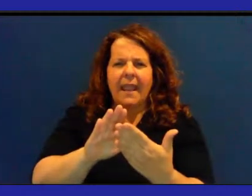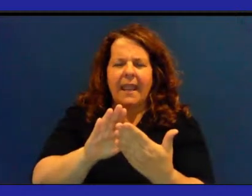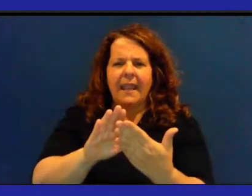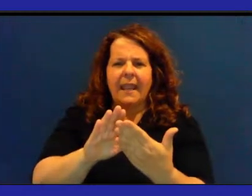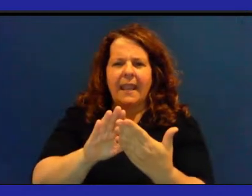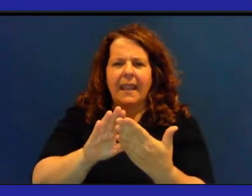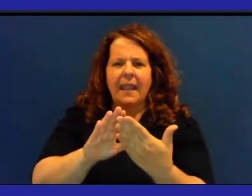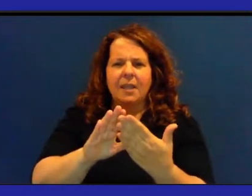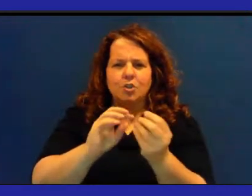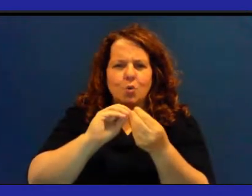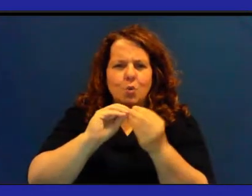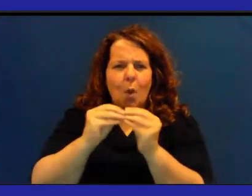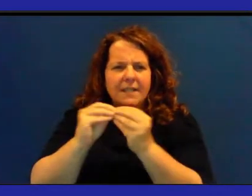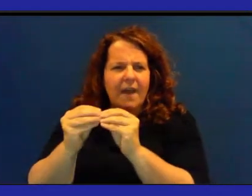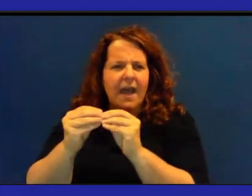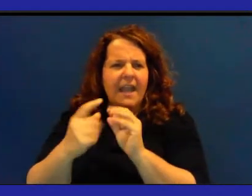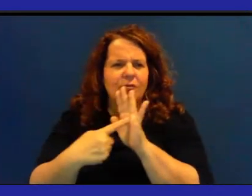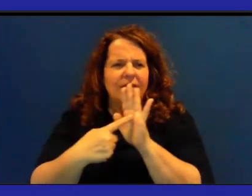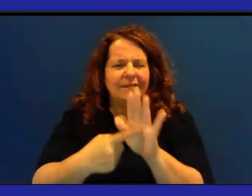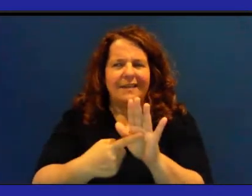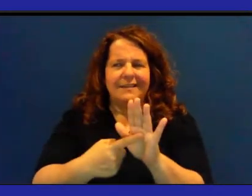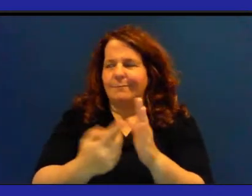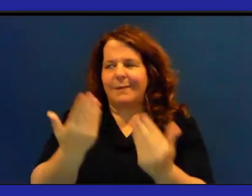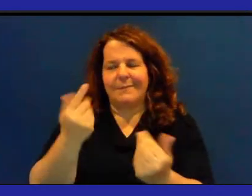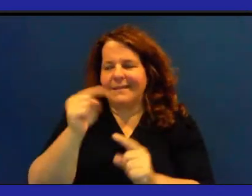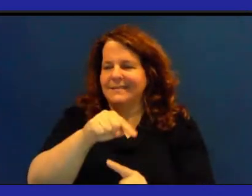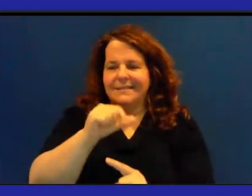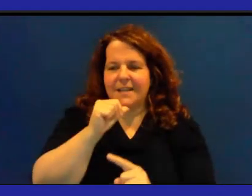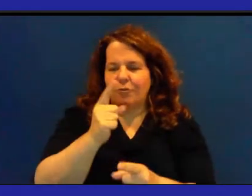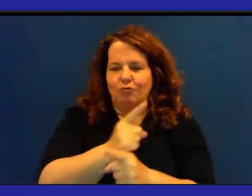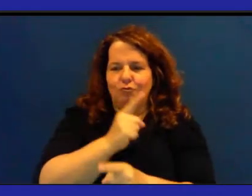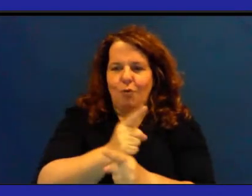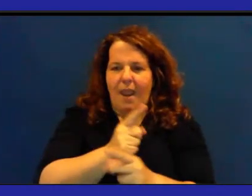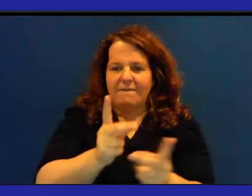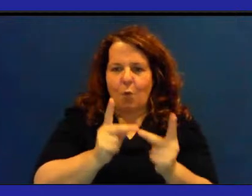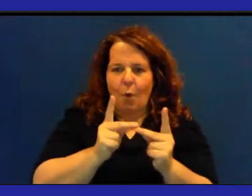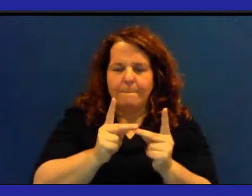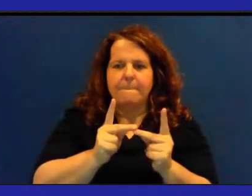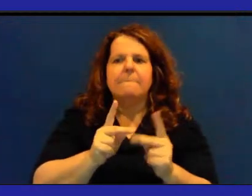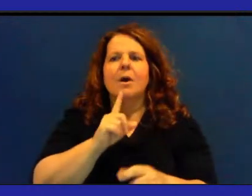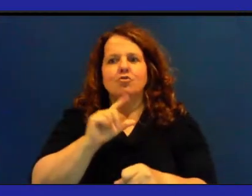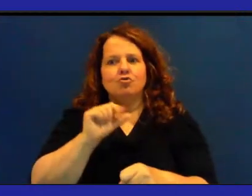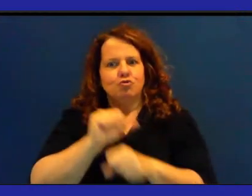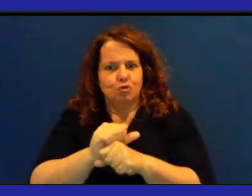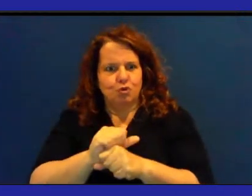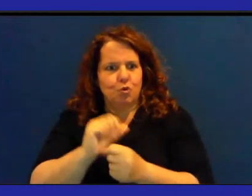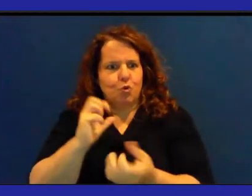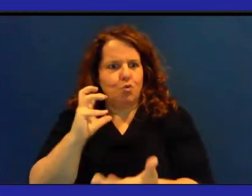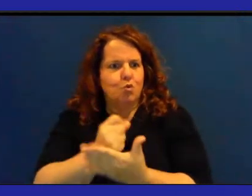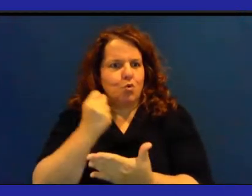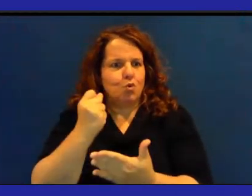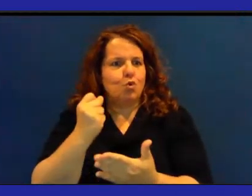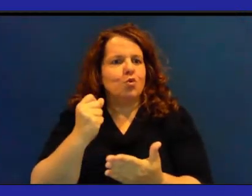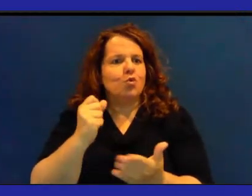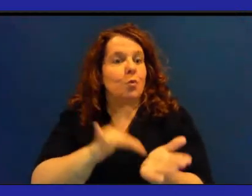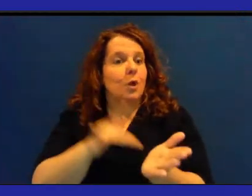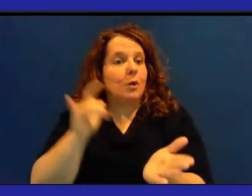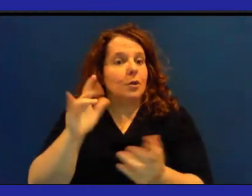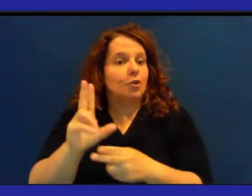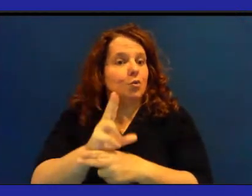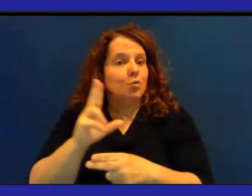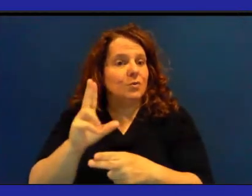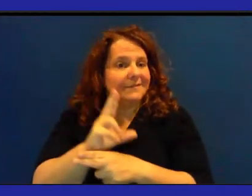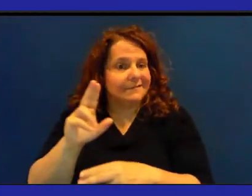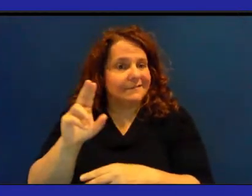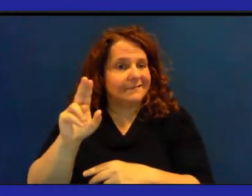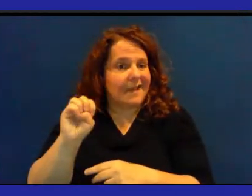and reflect somewhere, and this may not be the right forum, the actual usage of EPIC. And we